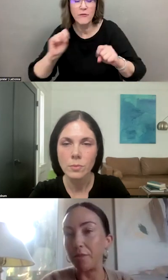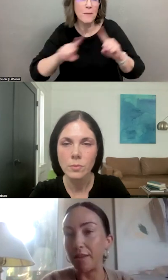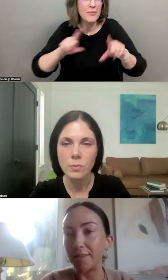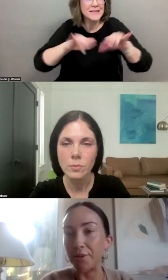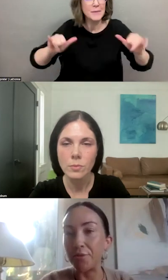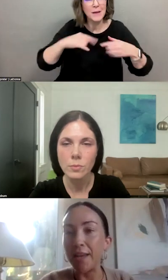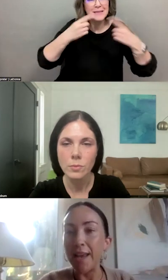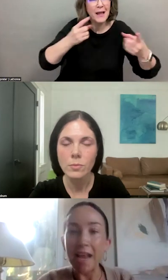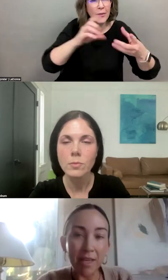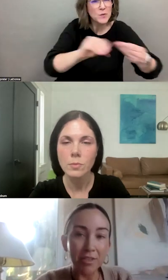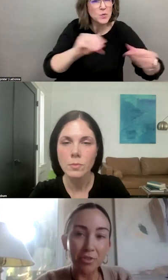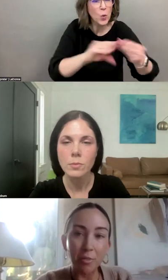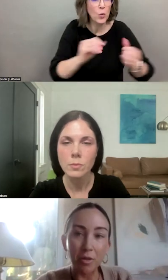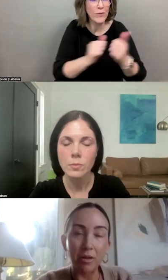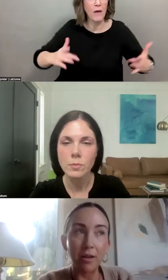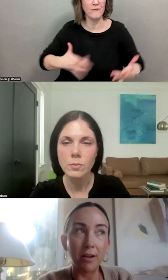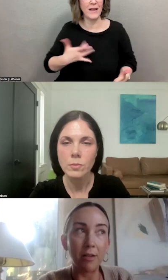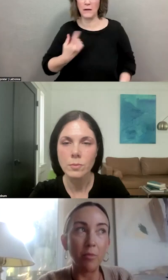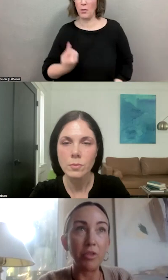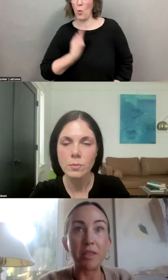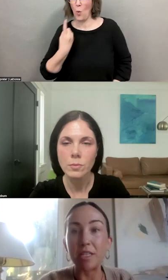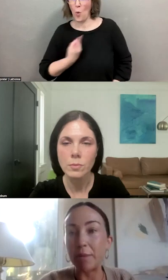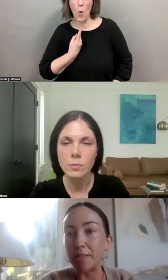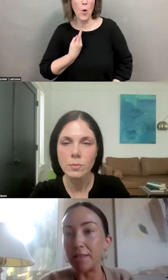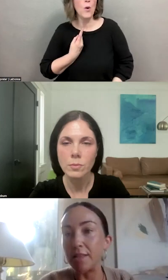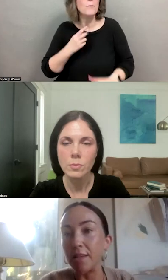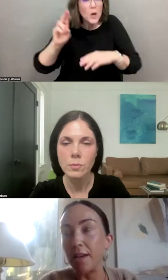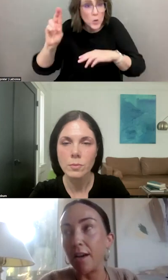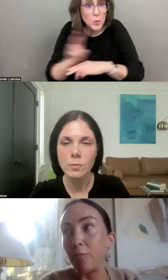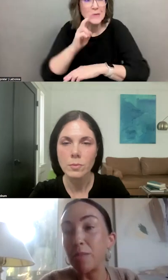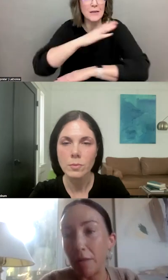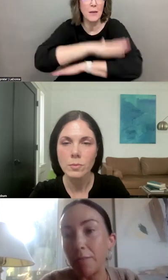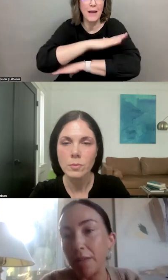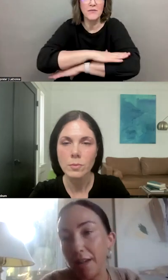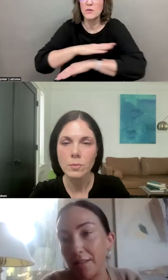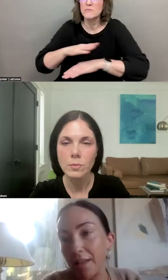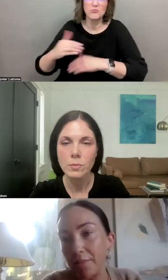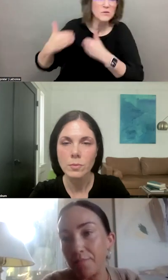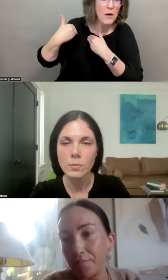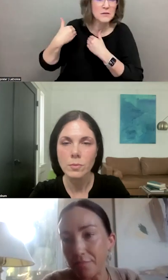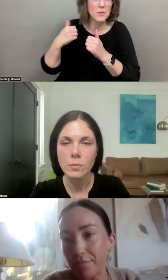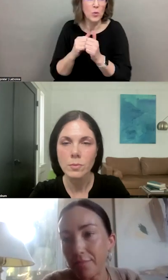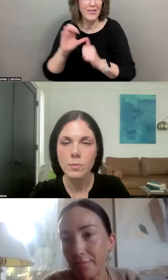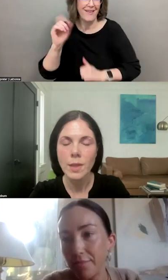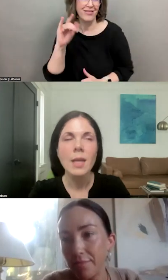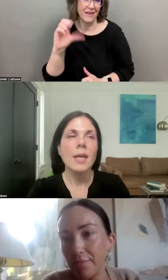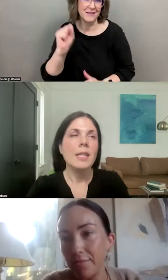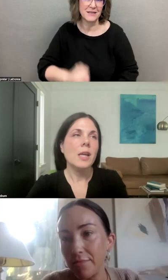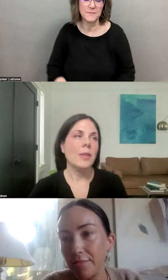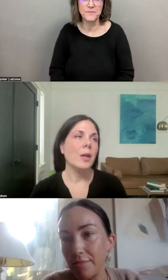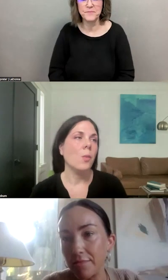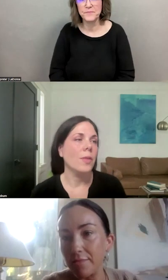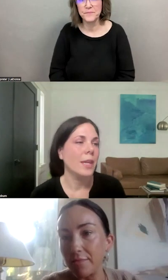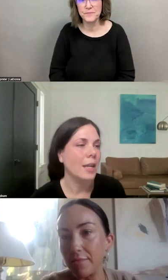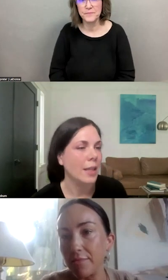helping people feel less alone, and making sure that we're using these spaces responsibly and ethically. And